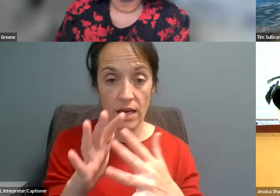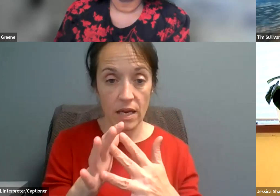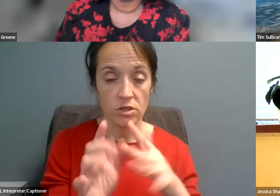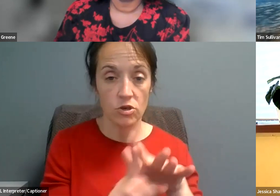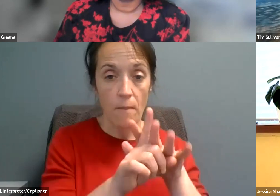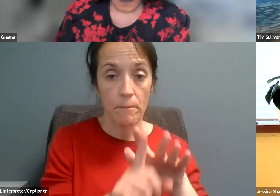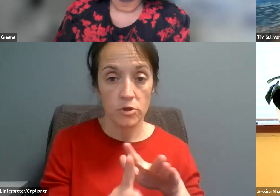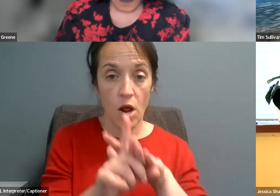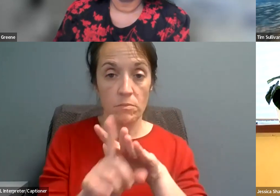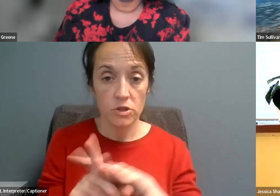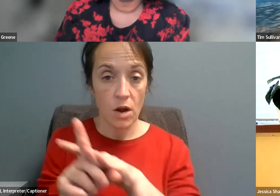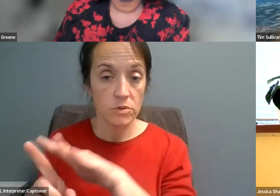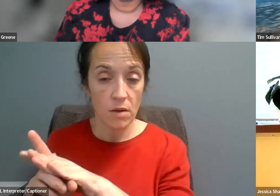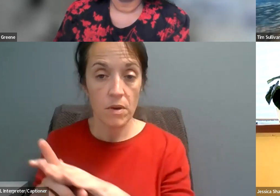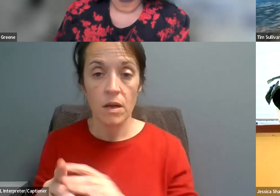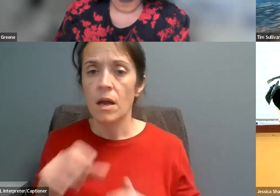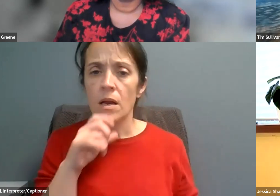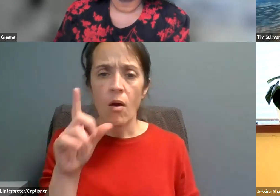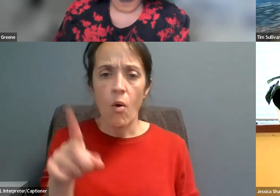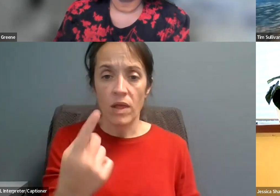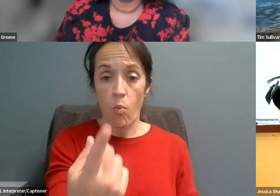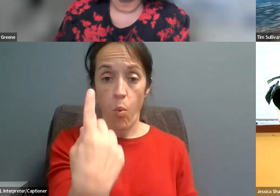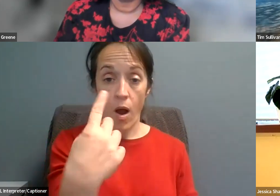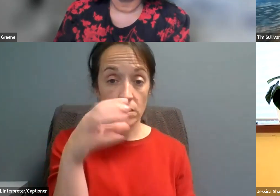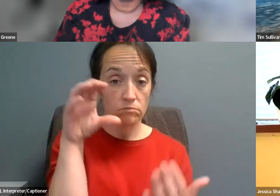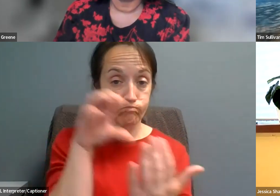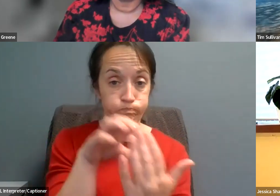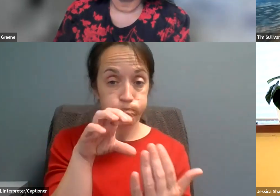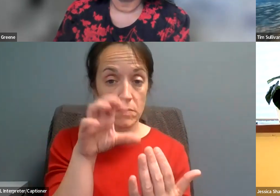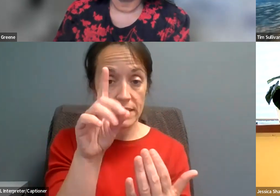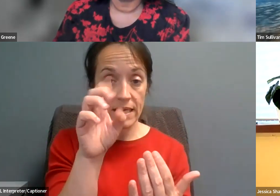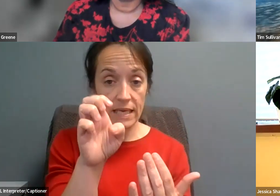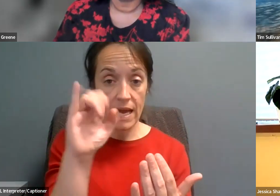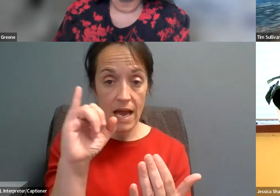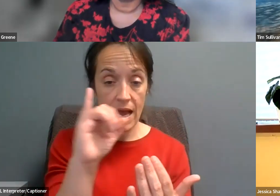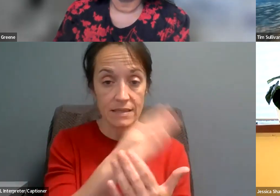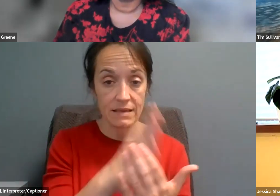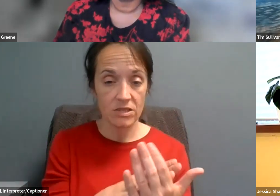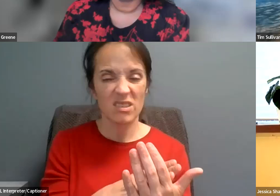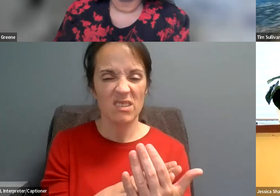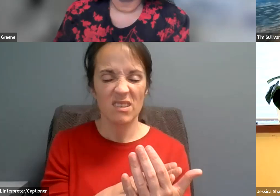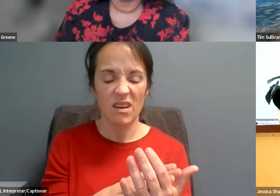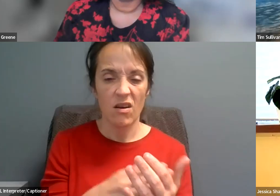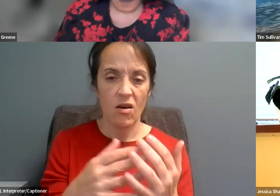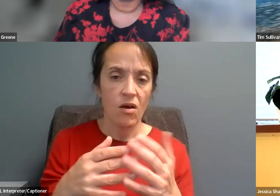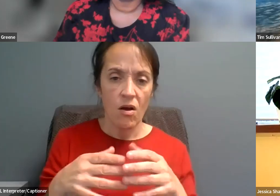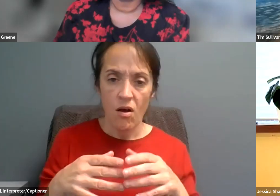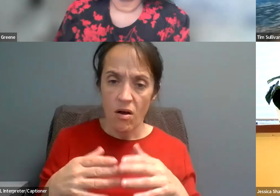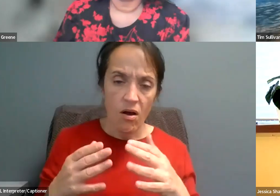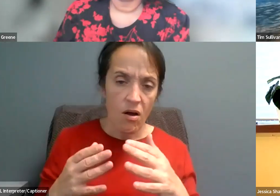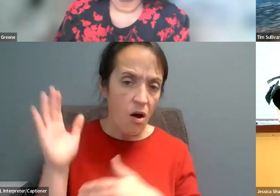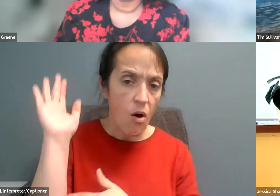aspects of the plan. So rather than having a separate DEI section, those principles should be incorporated as a central